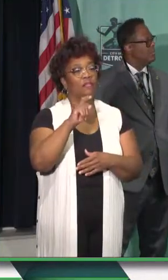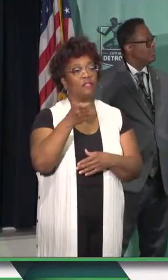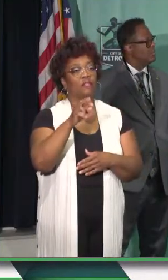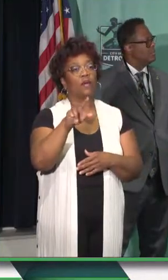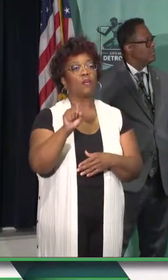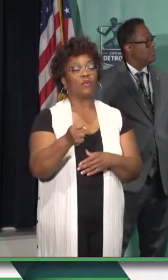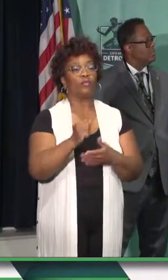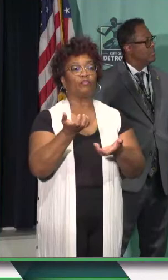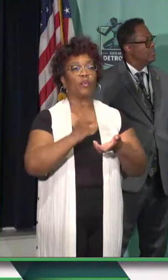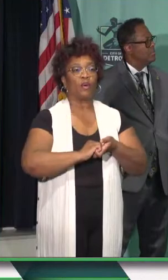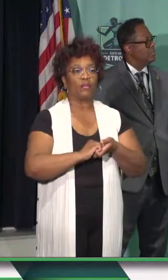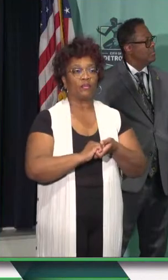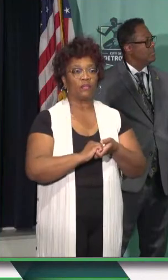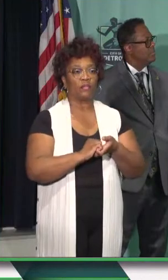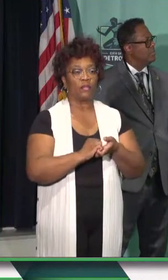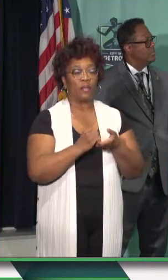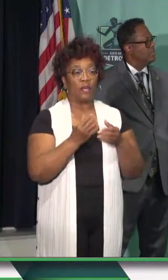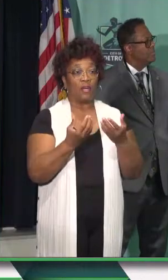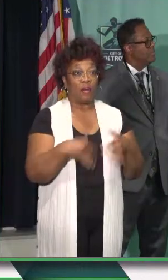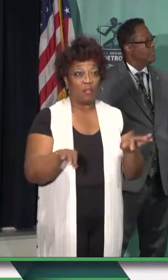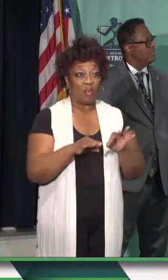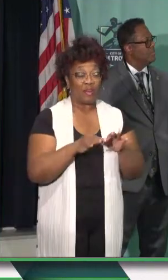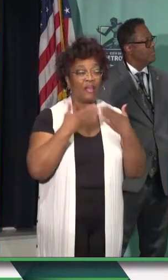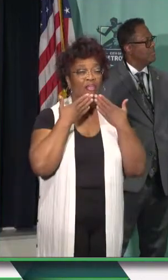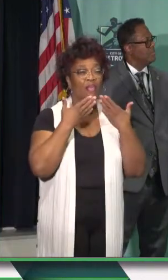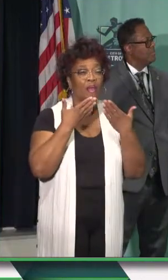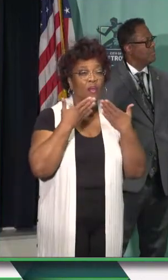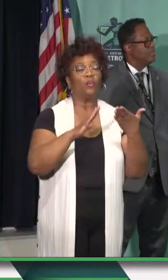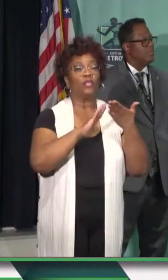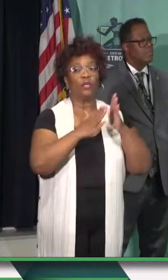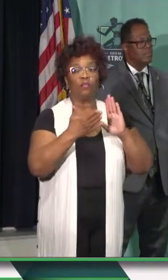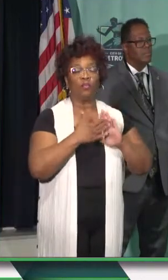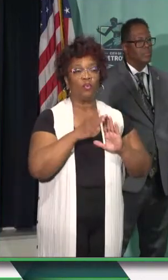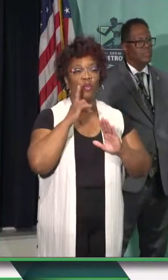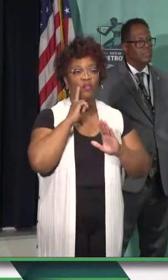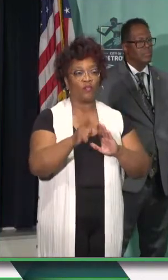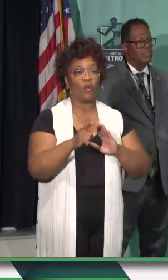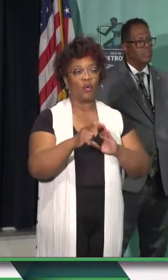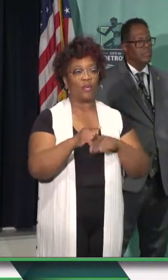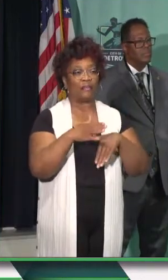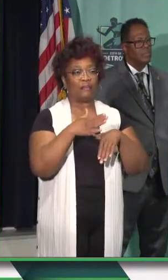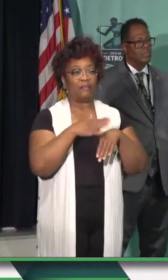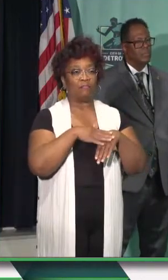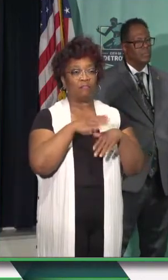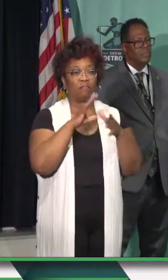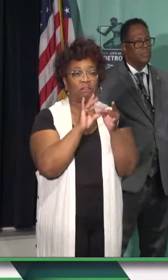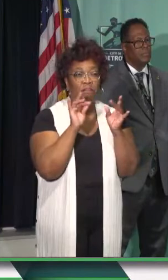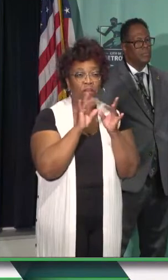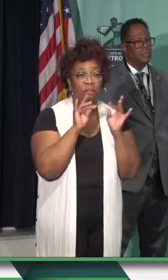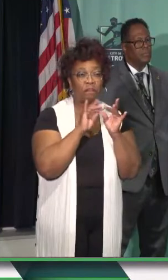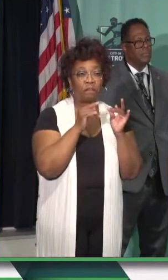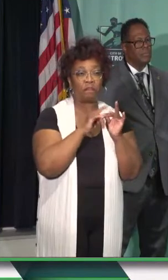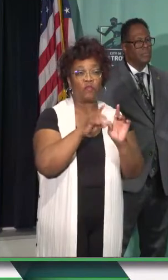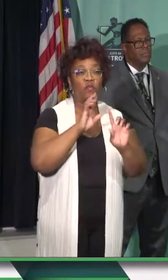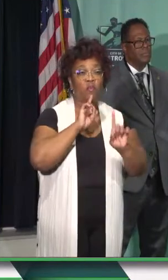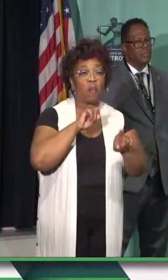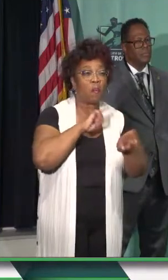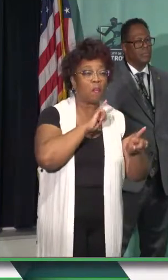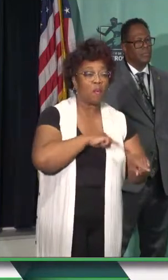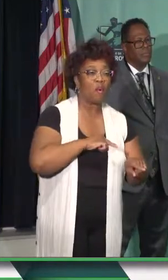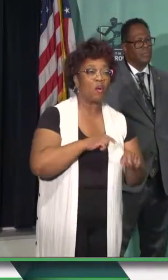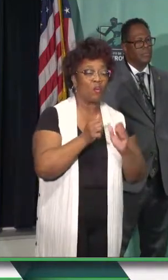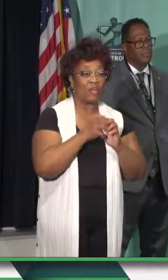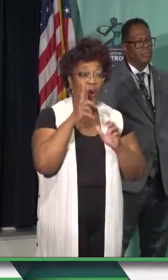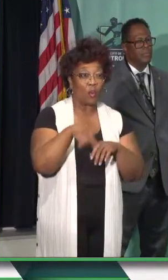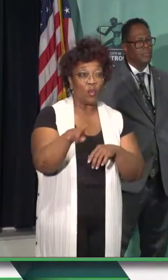community for submitting your tips to this program. Without you, this could not be done. And as the Deputy Mayor